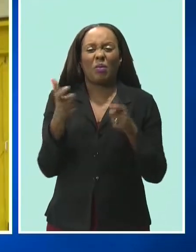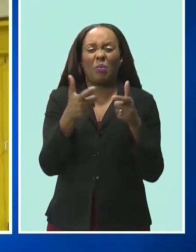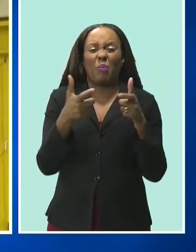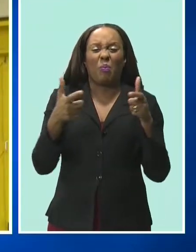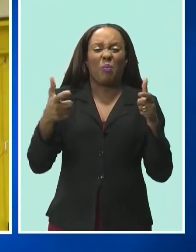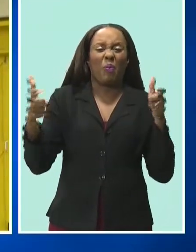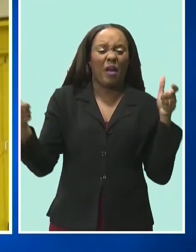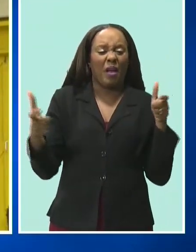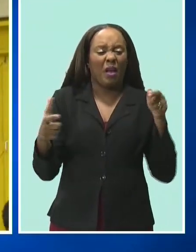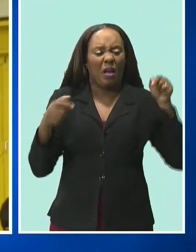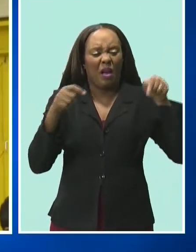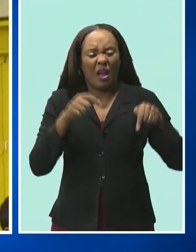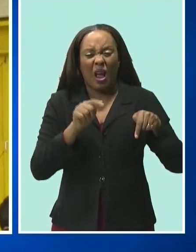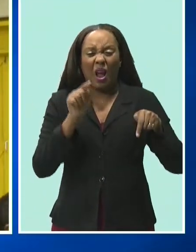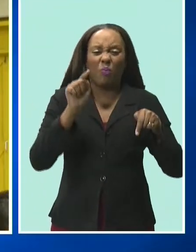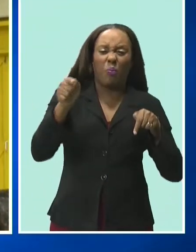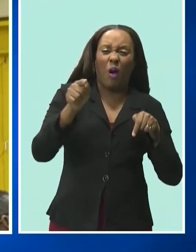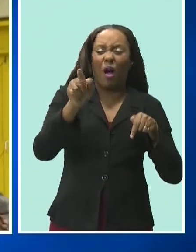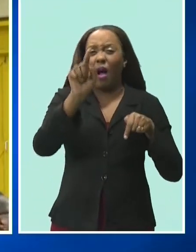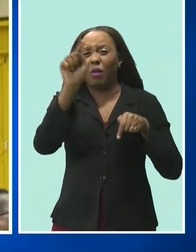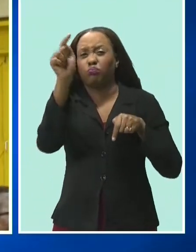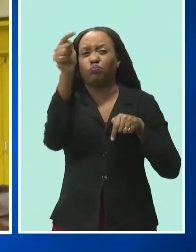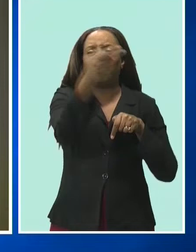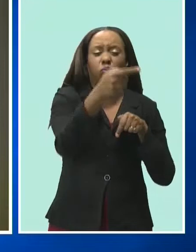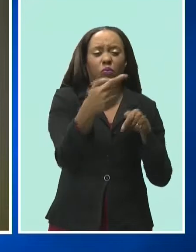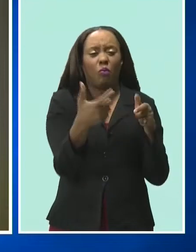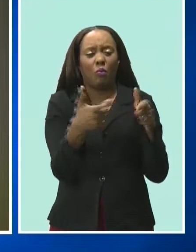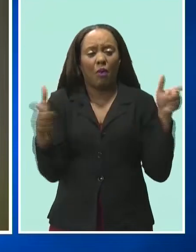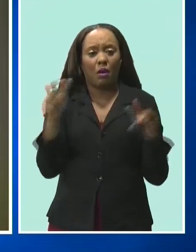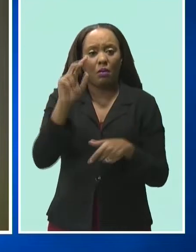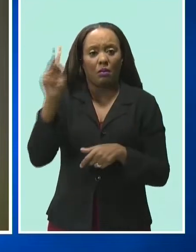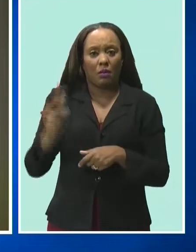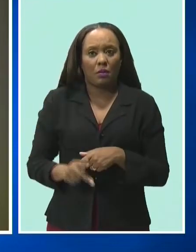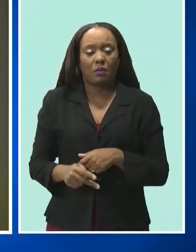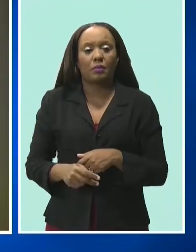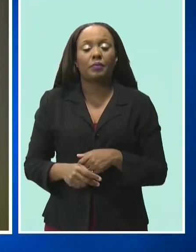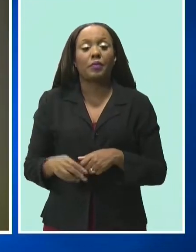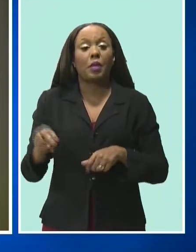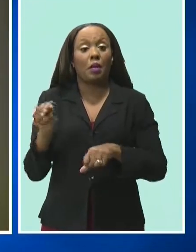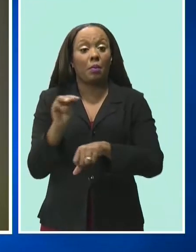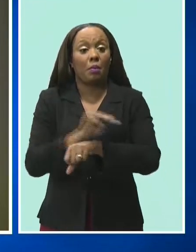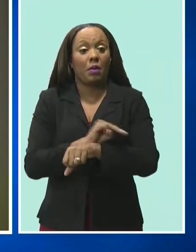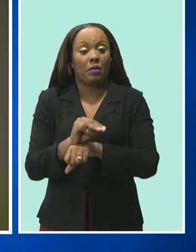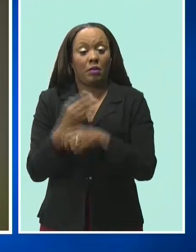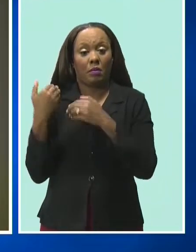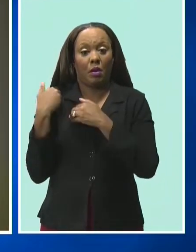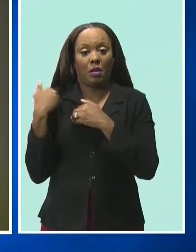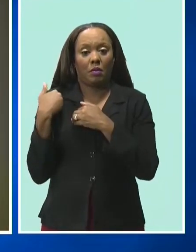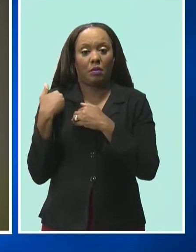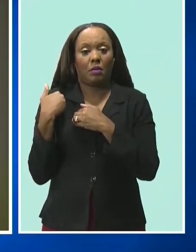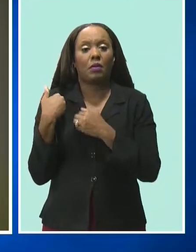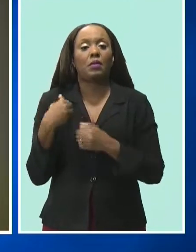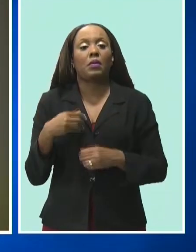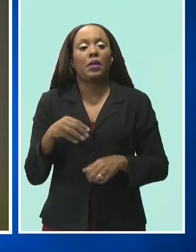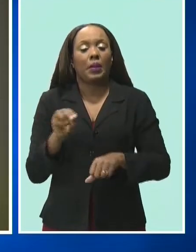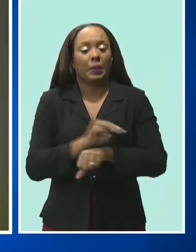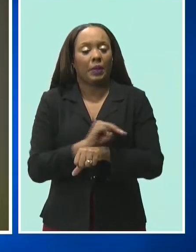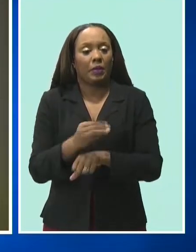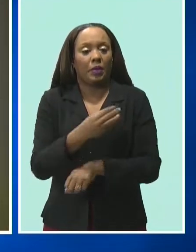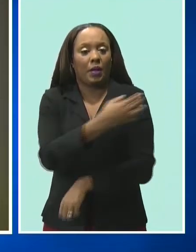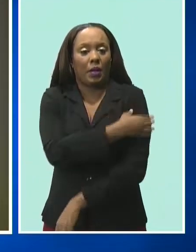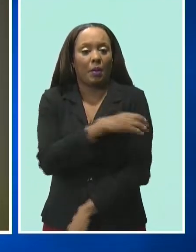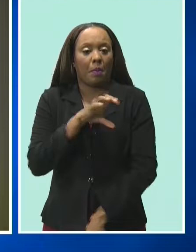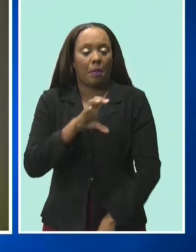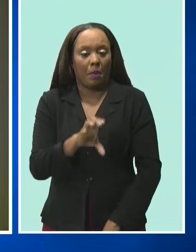come to ask you these questions. The Commission falls under the purview of the Ministry of People Empowerment and Elder Affairs.